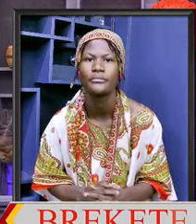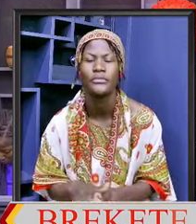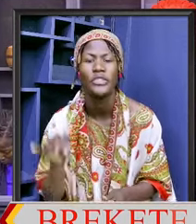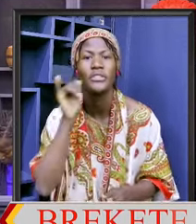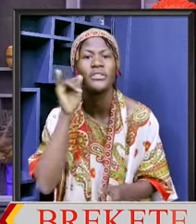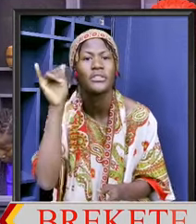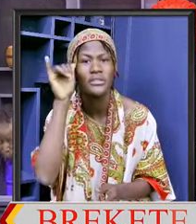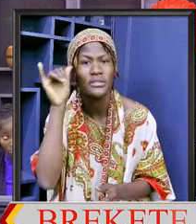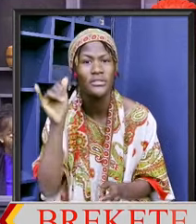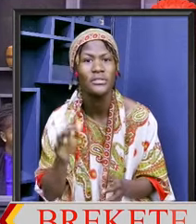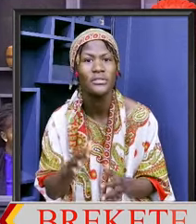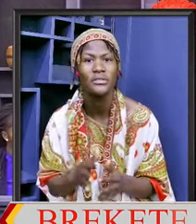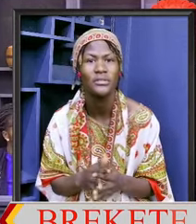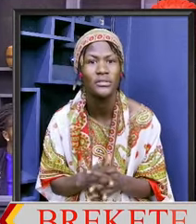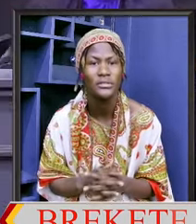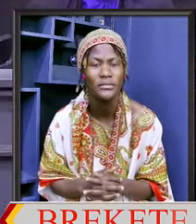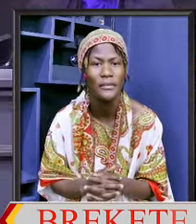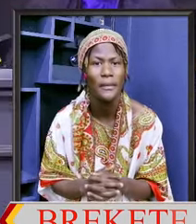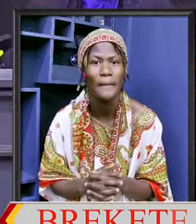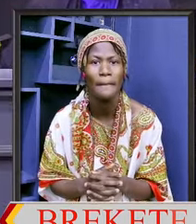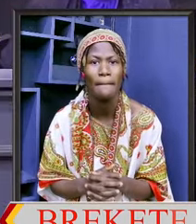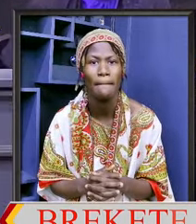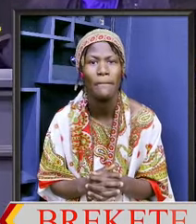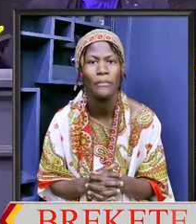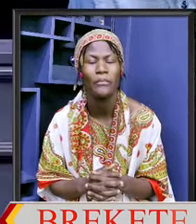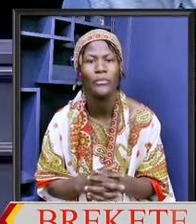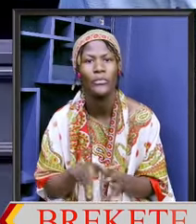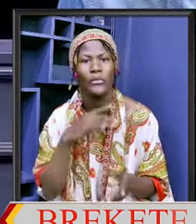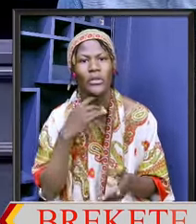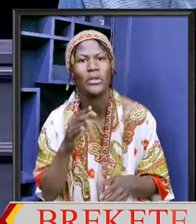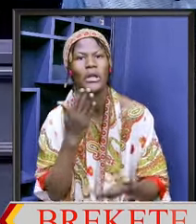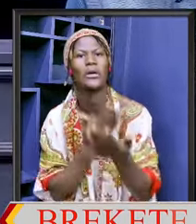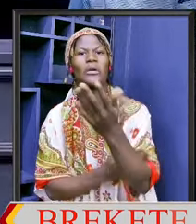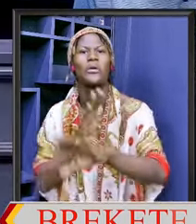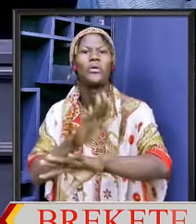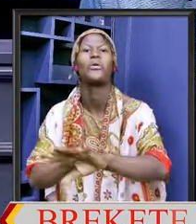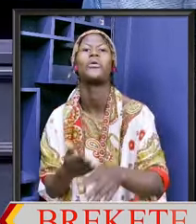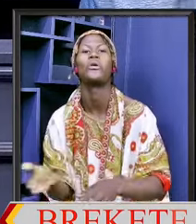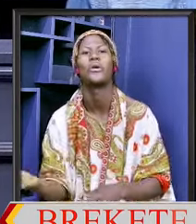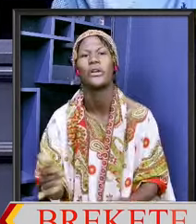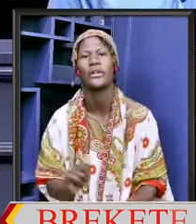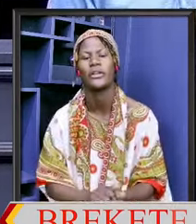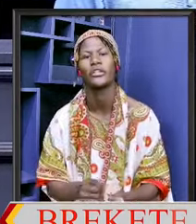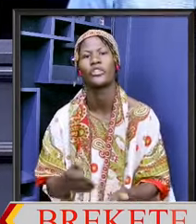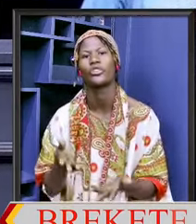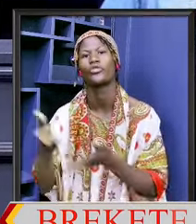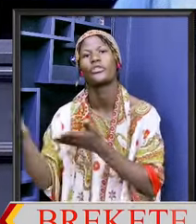Even yesterday, person they pay 10,000 naira. God call him to go deliver God message.